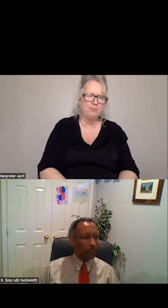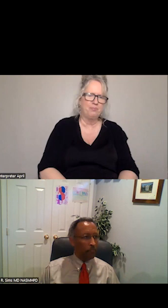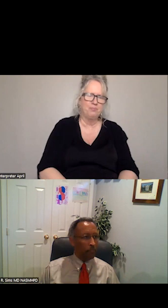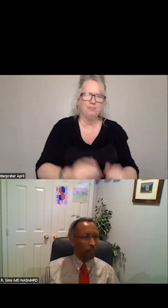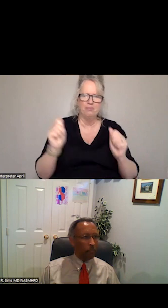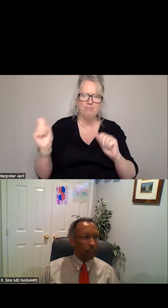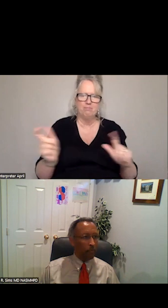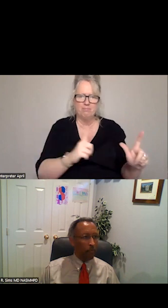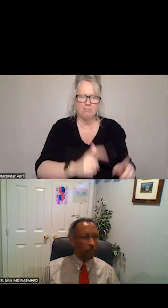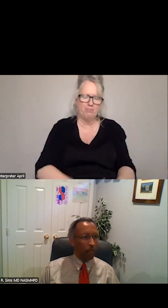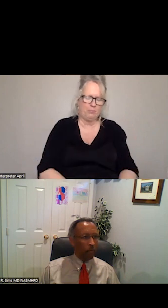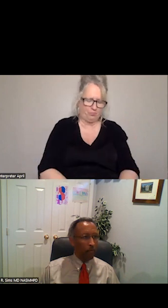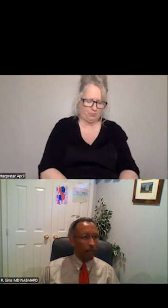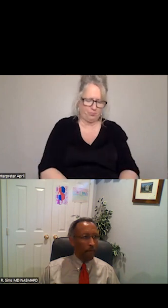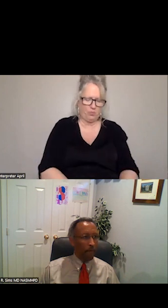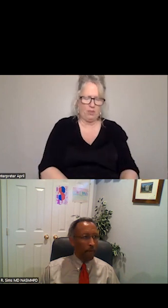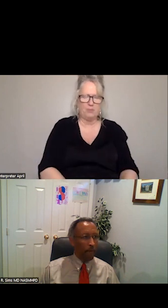slide.